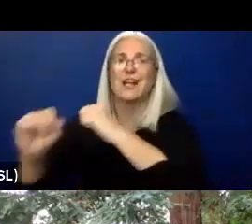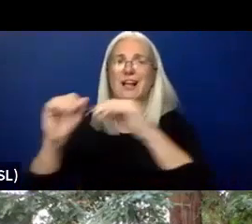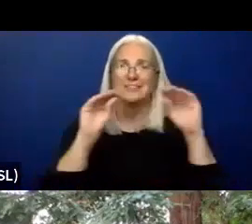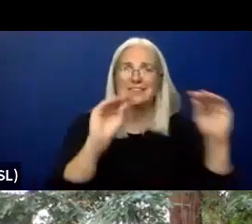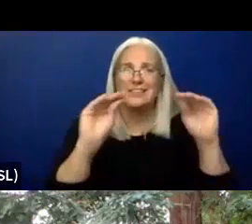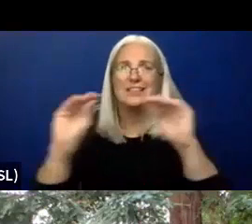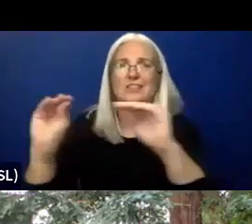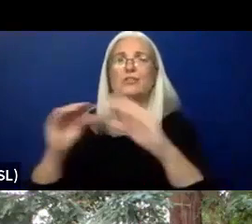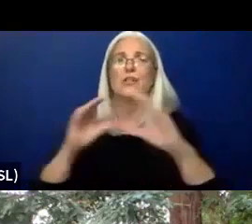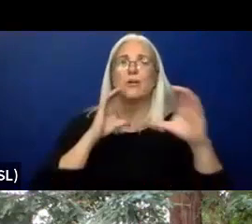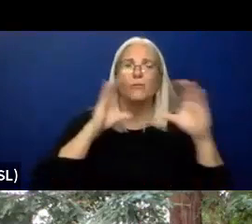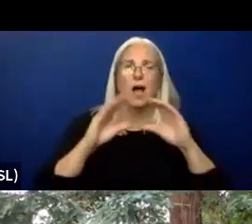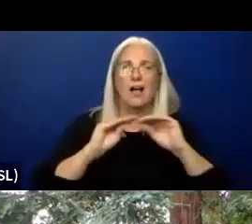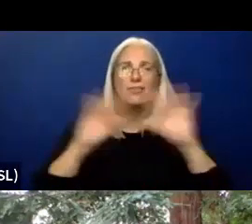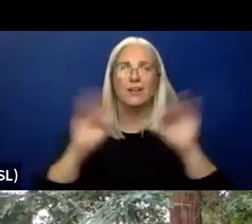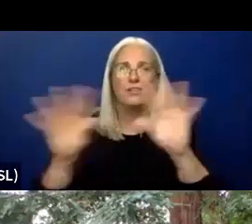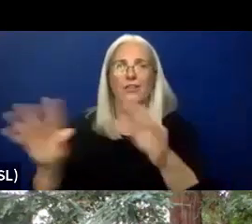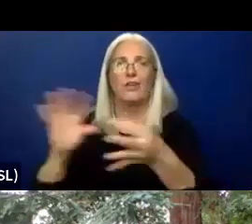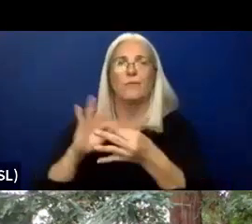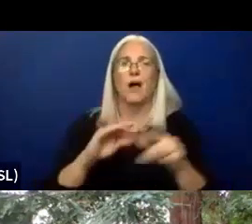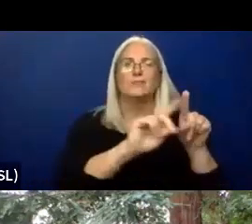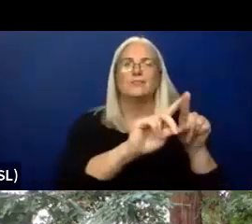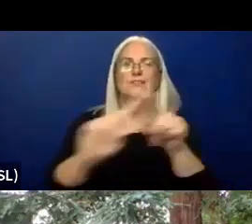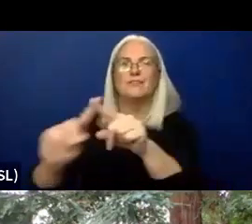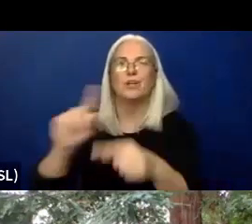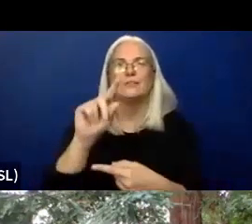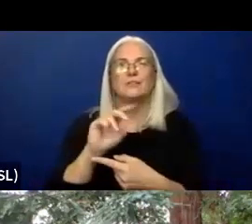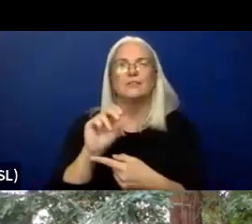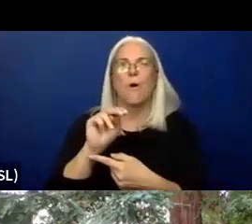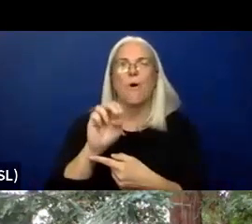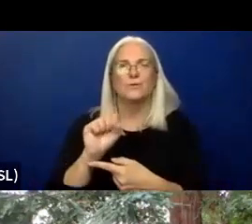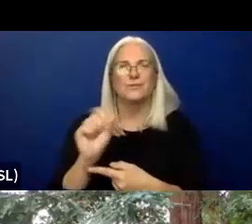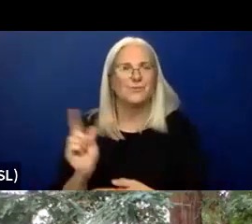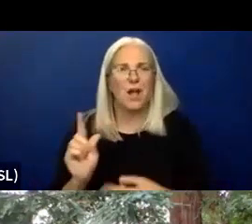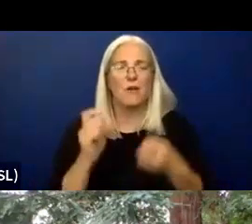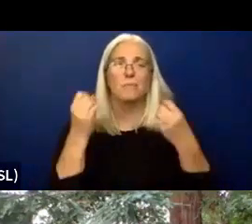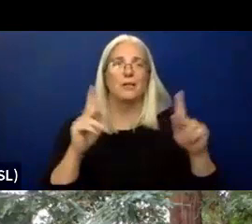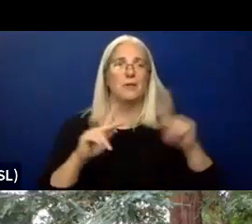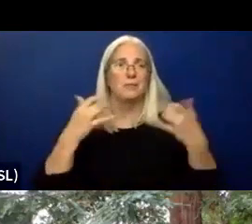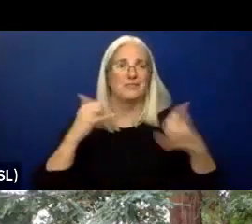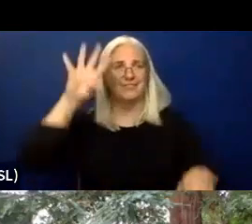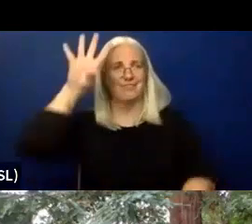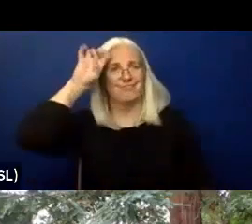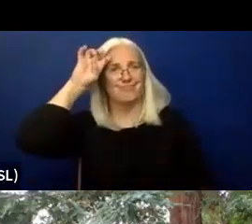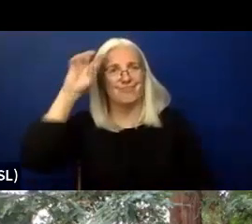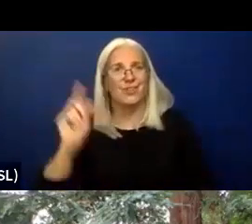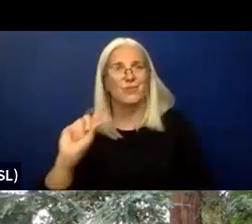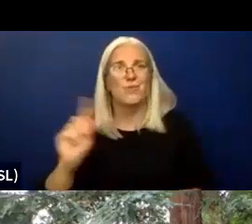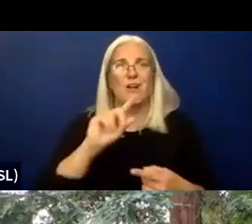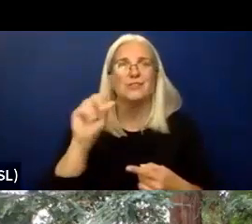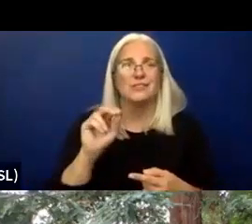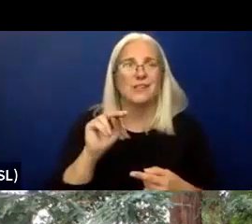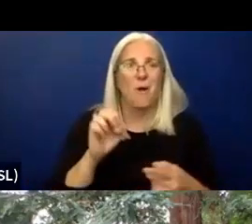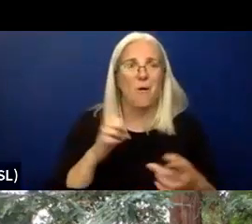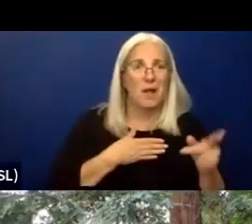I do think that there was some confusion initially whether those areas were in warning zones